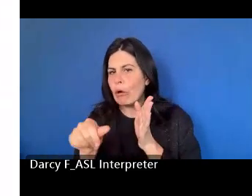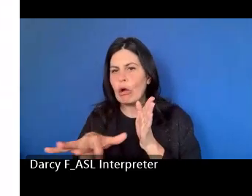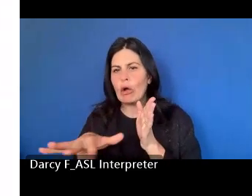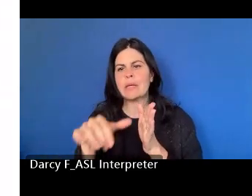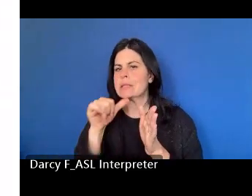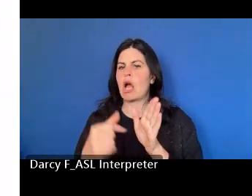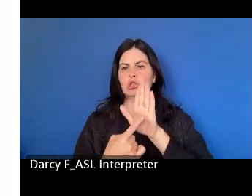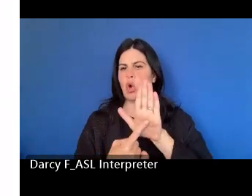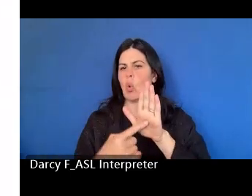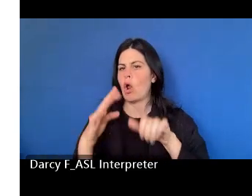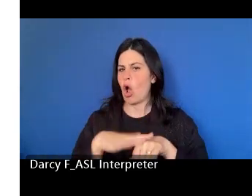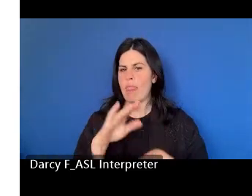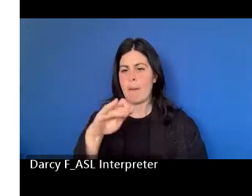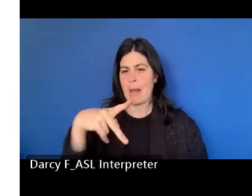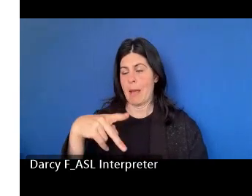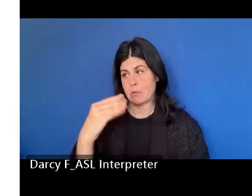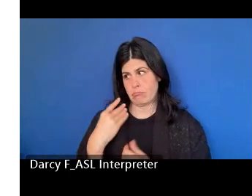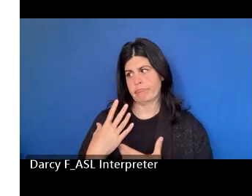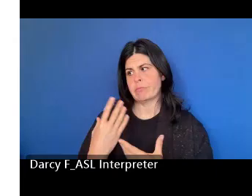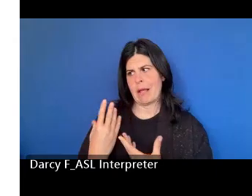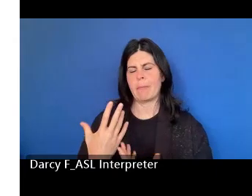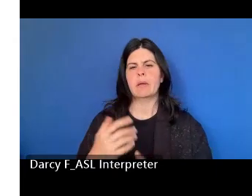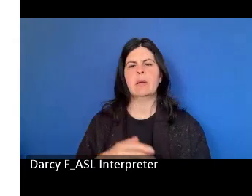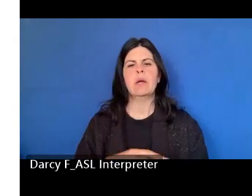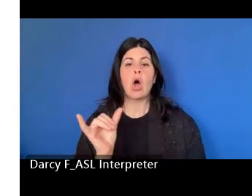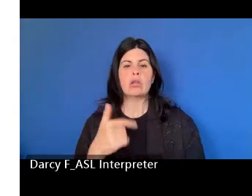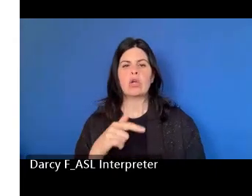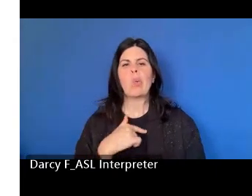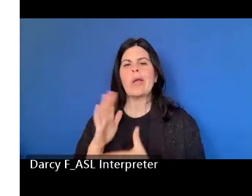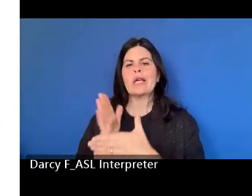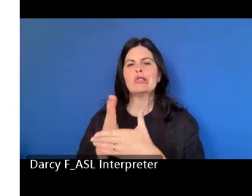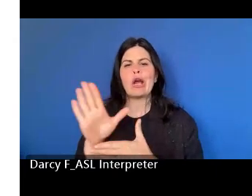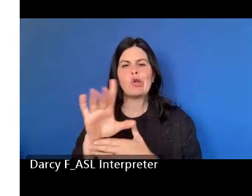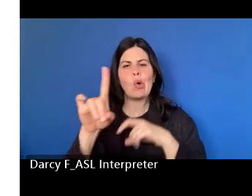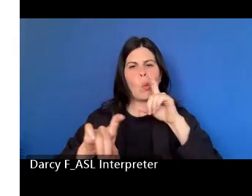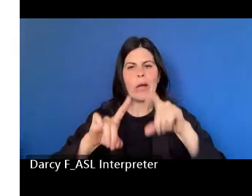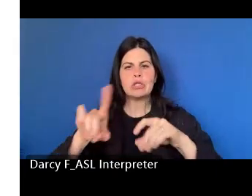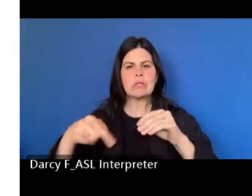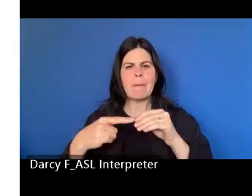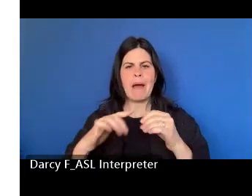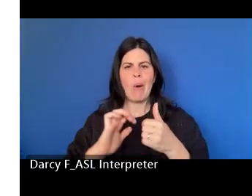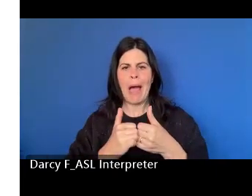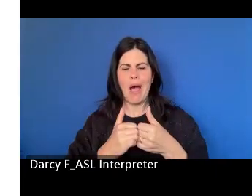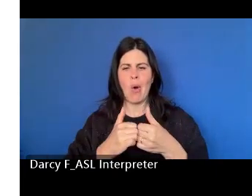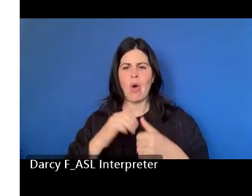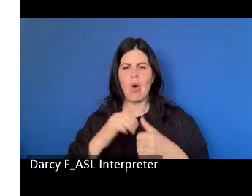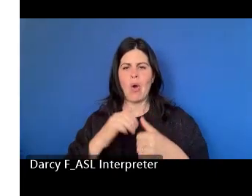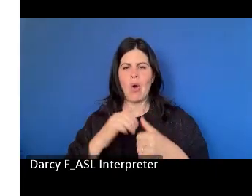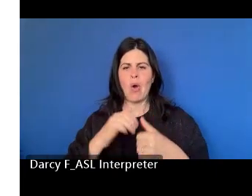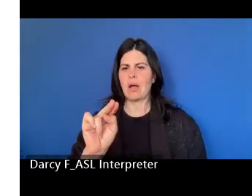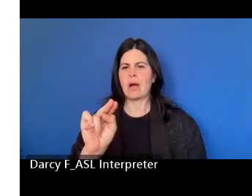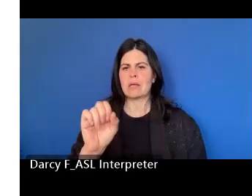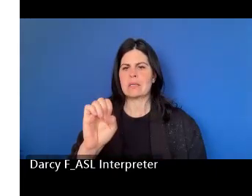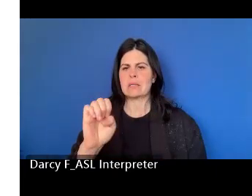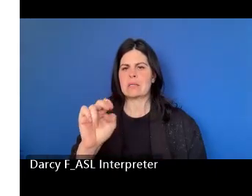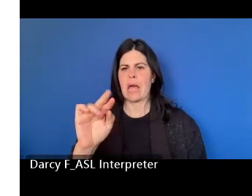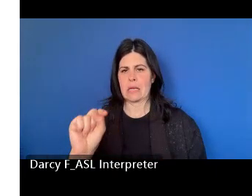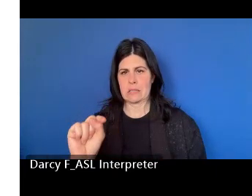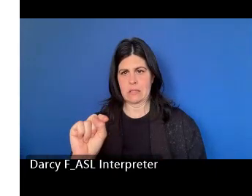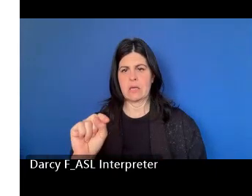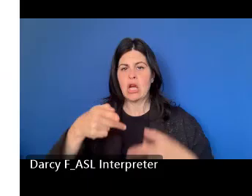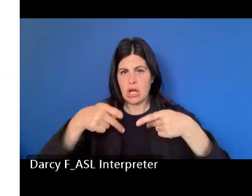that. And again, we share your questions on exactly how consent and notification will occur, and we hope that